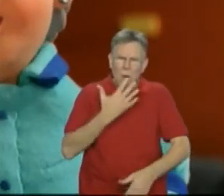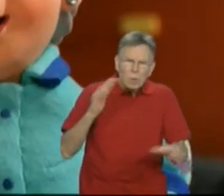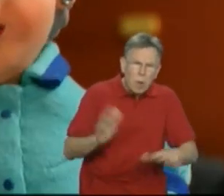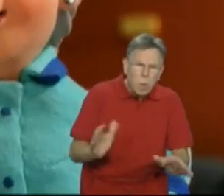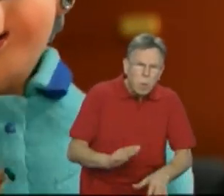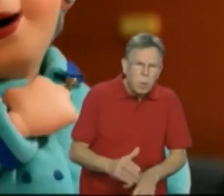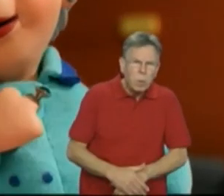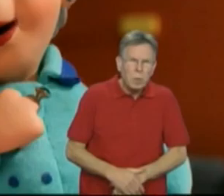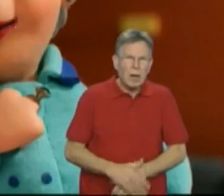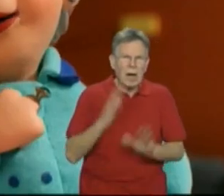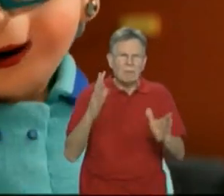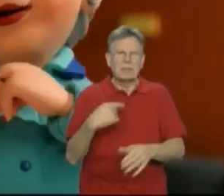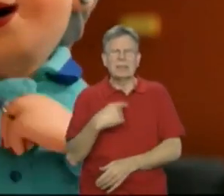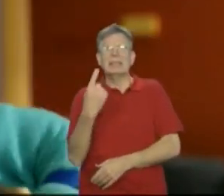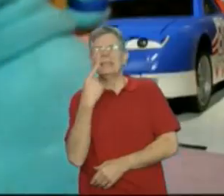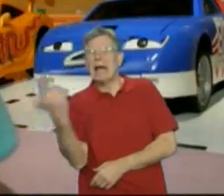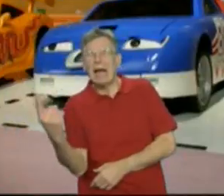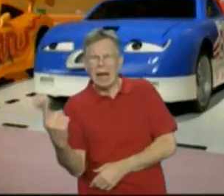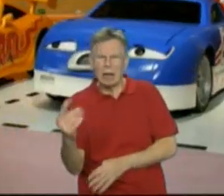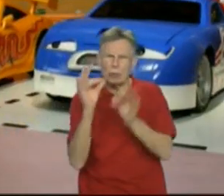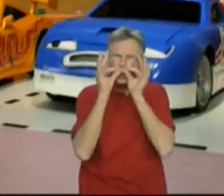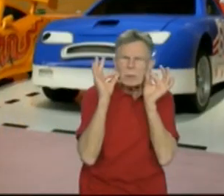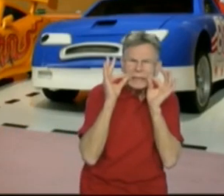no! I had better tell my Tony.